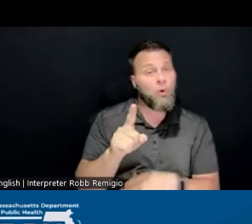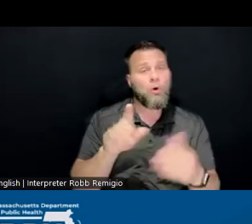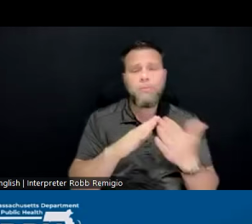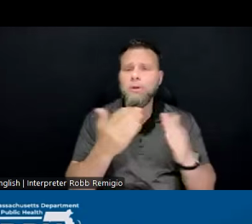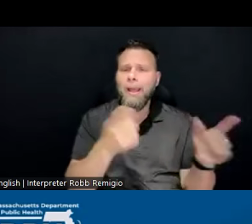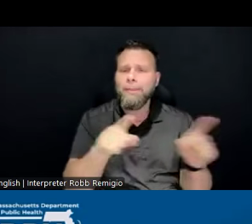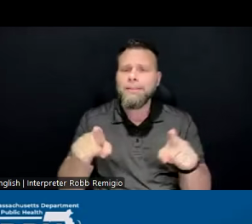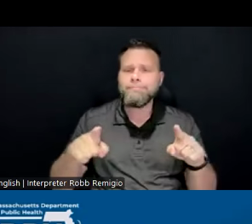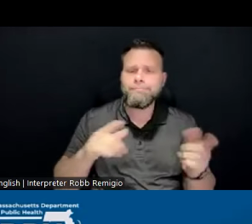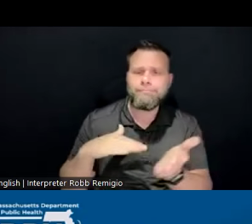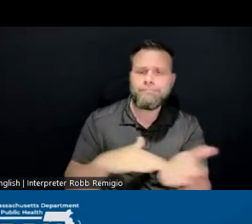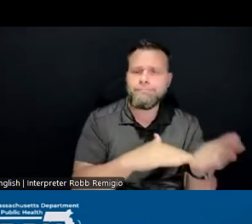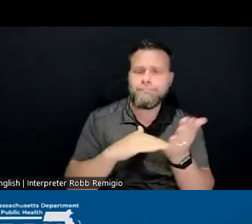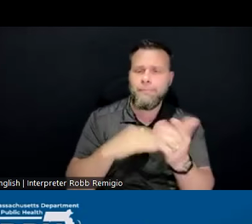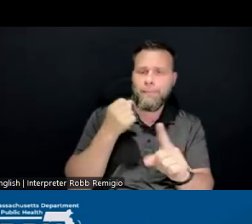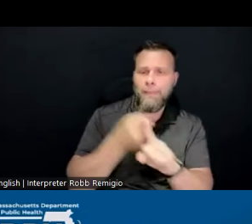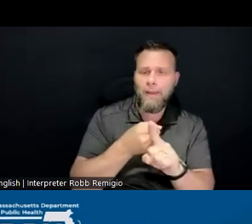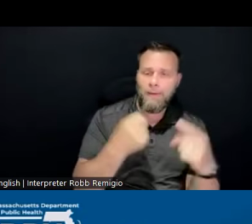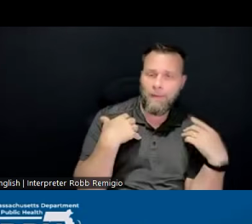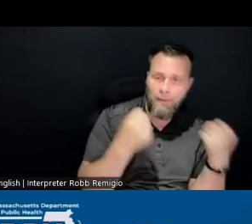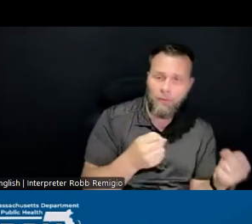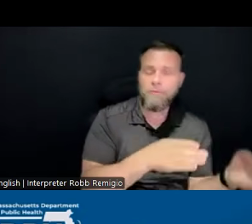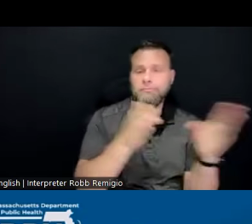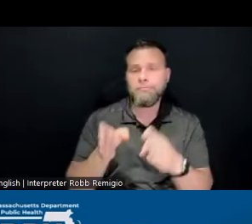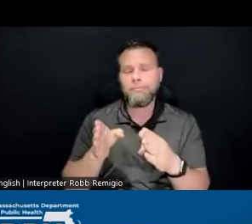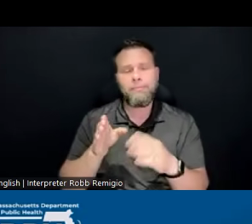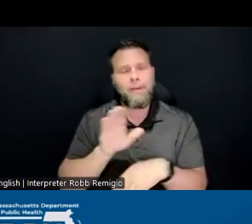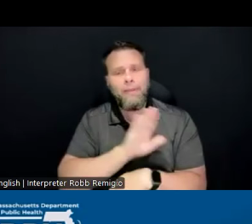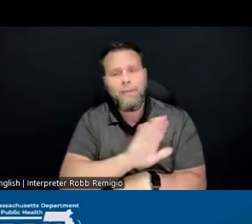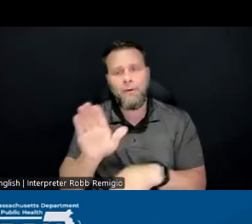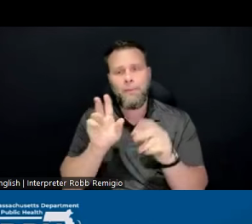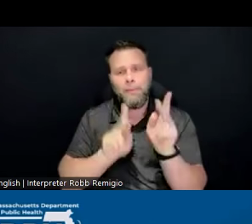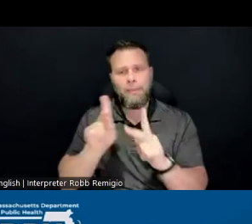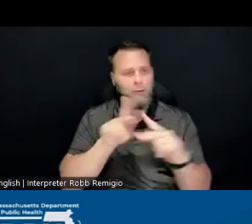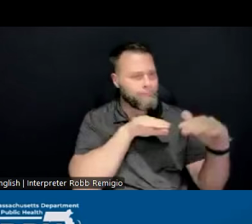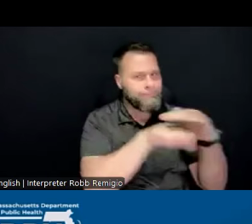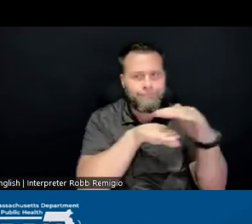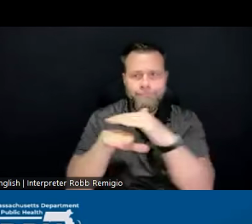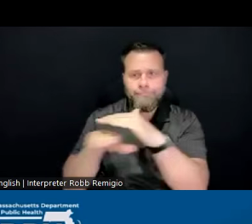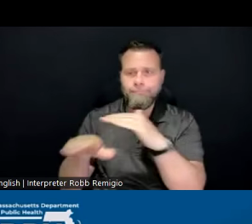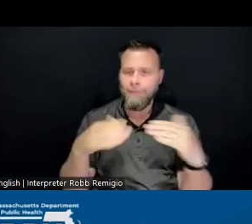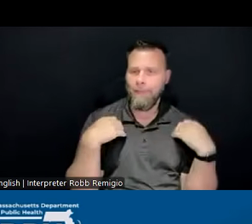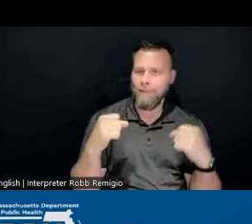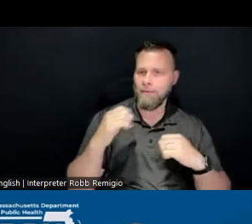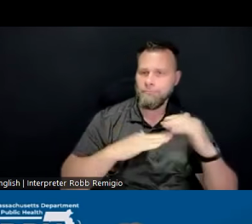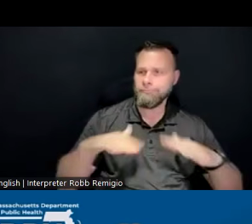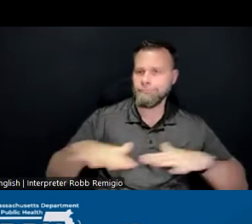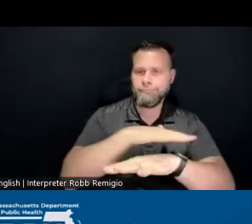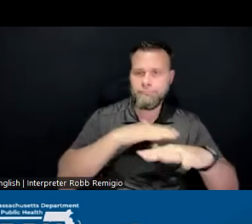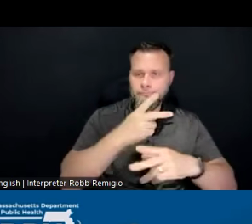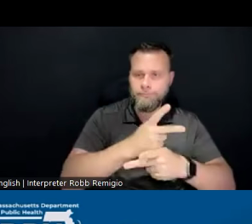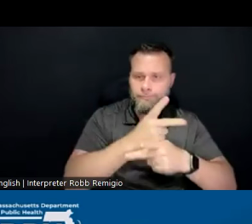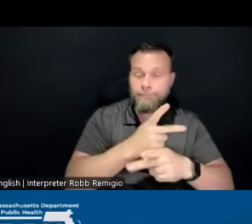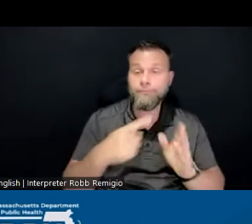that impact people's health, but also things that impact people's ability to access the things that impact health. So think